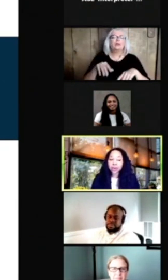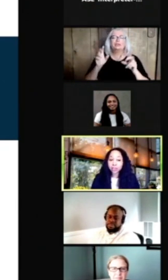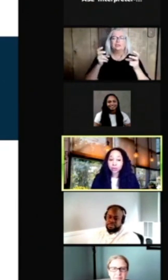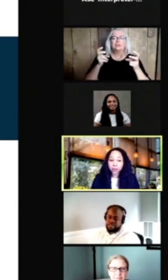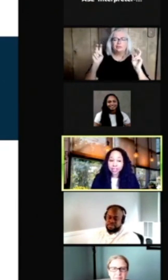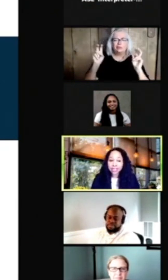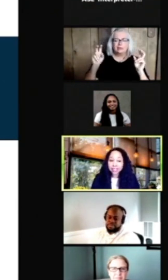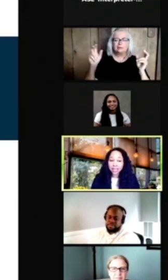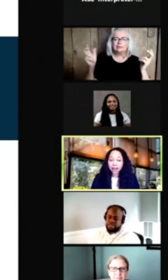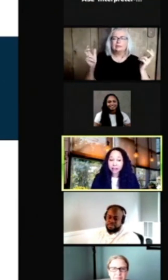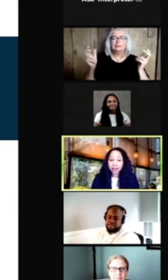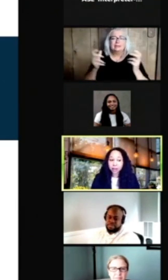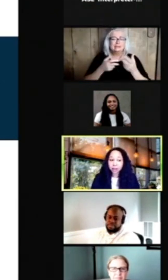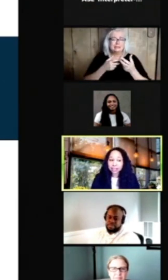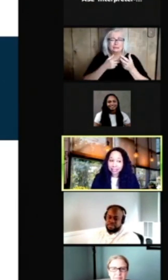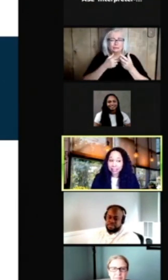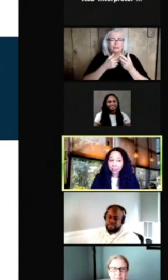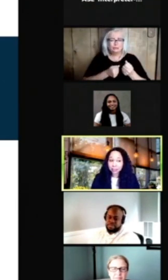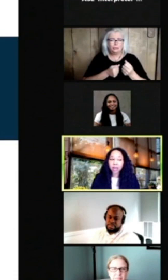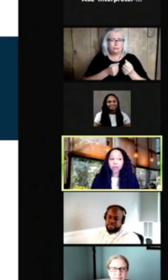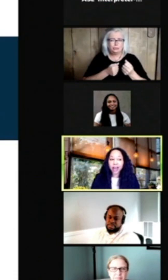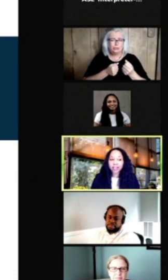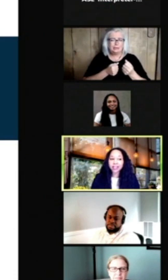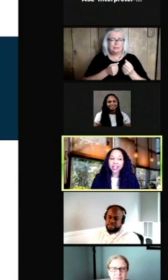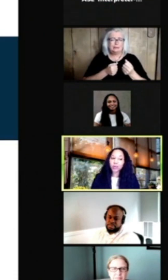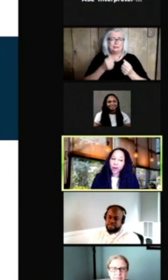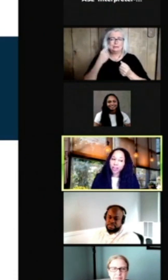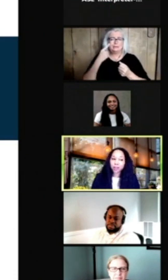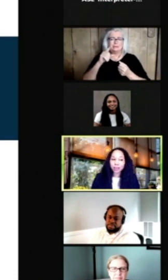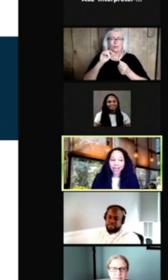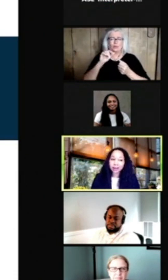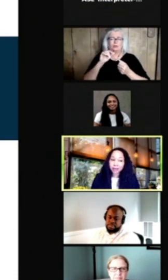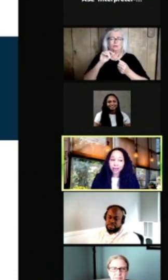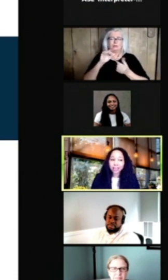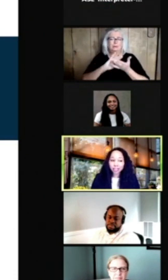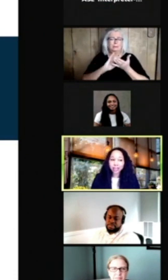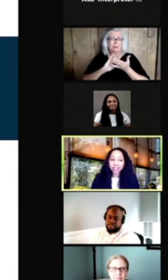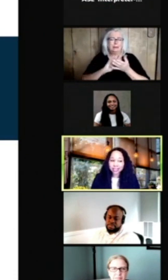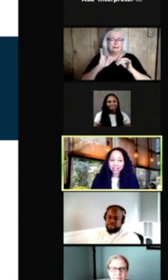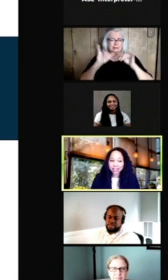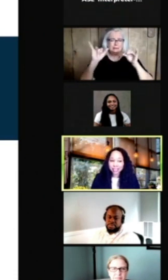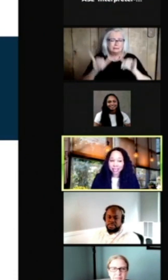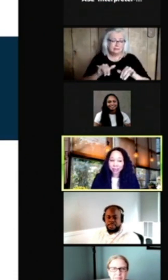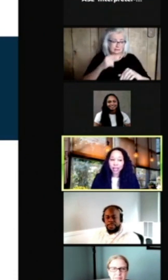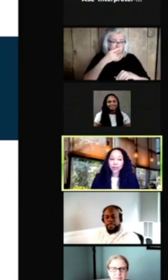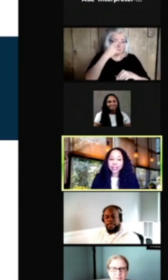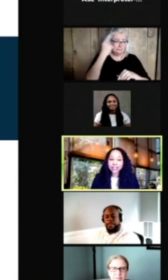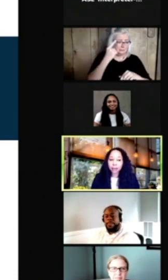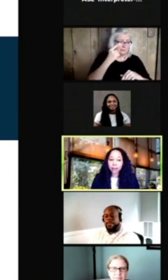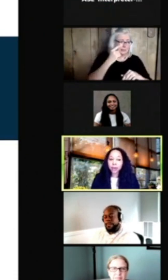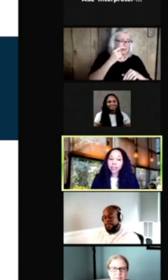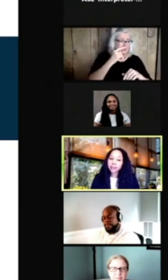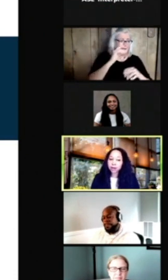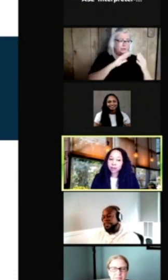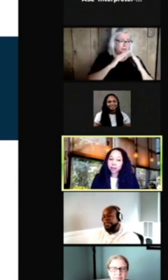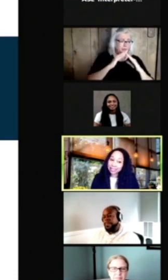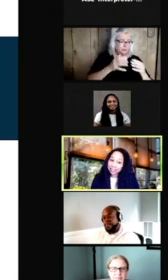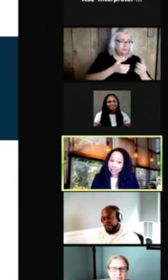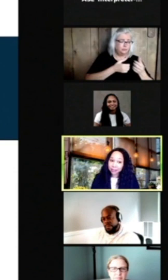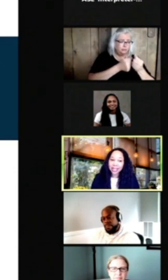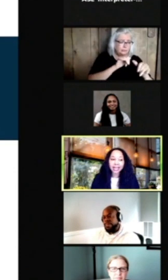on the trustworthiness of the medical system rather than whether Black communities trust the system. For example, the